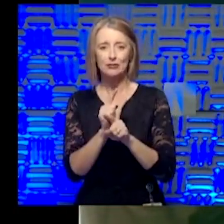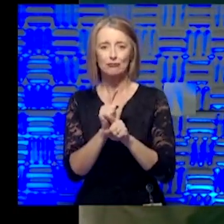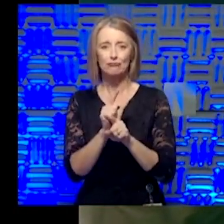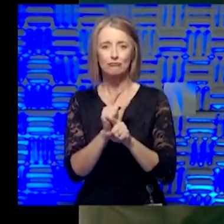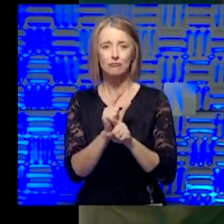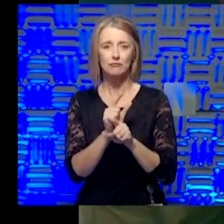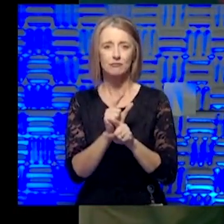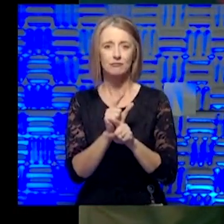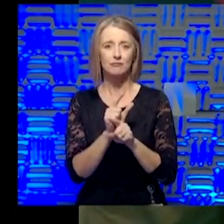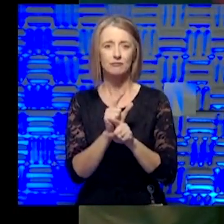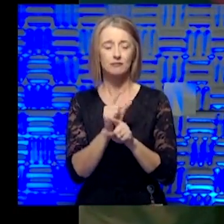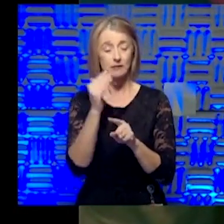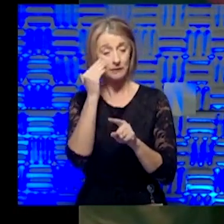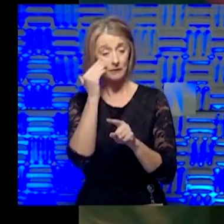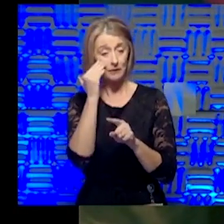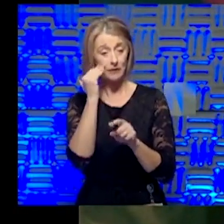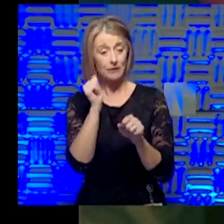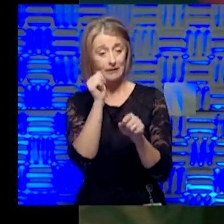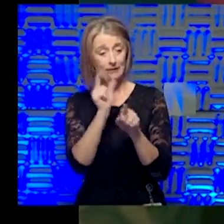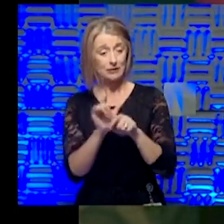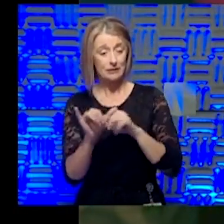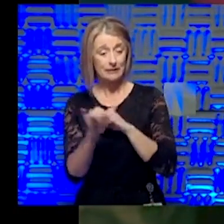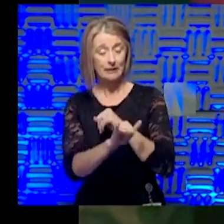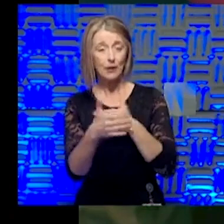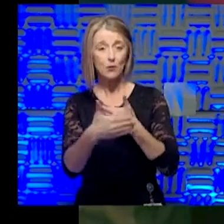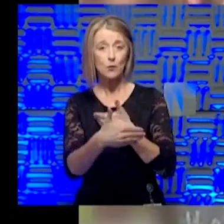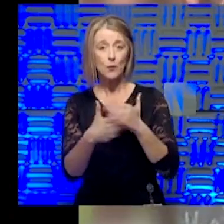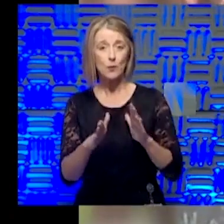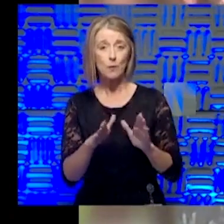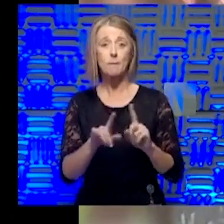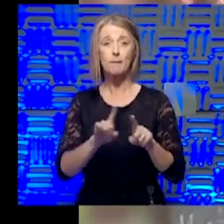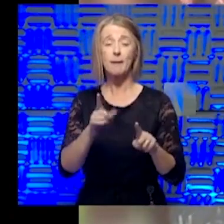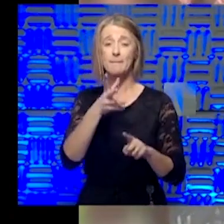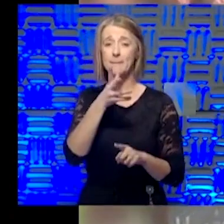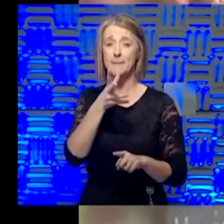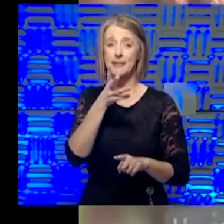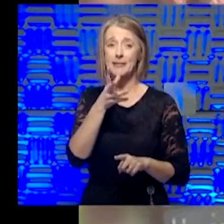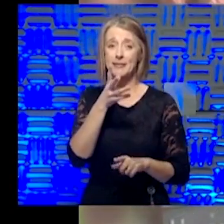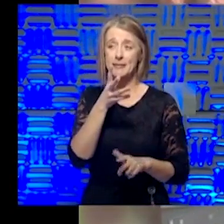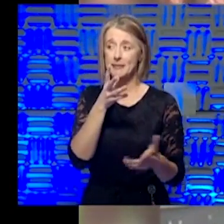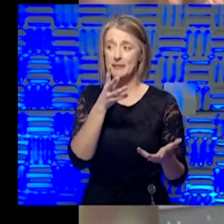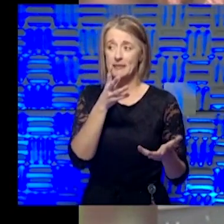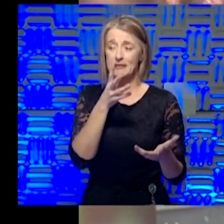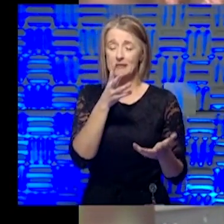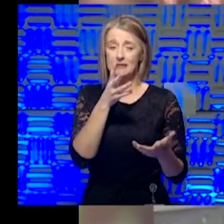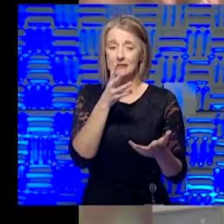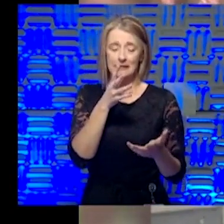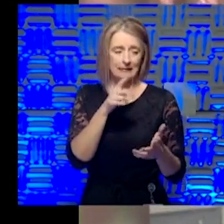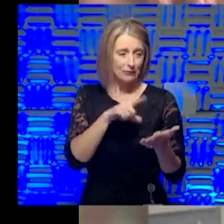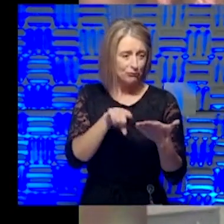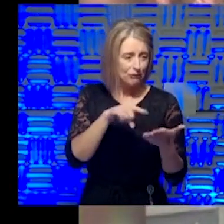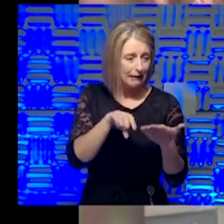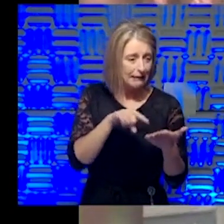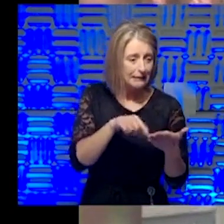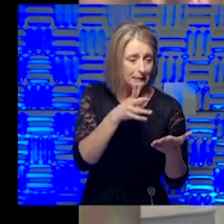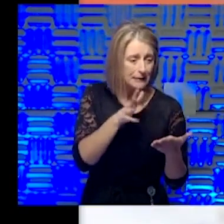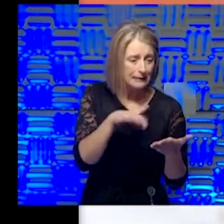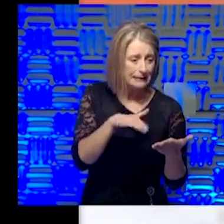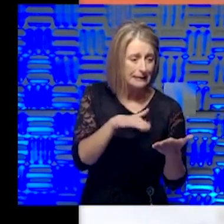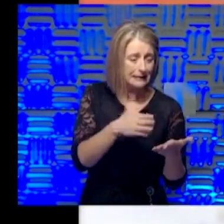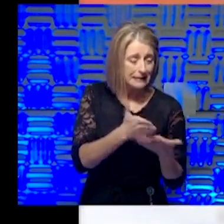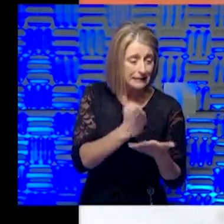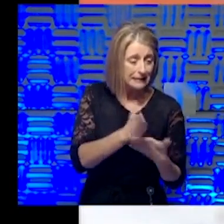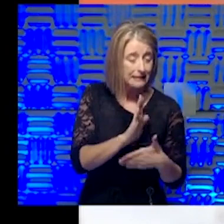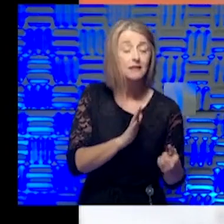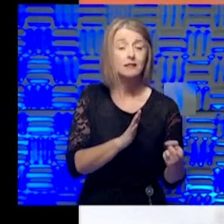to just kind of know that she was in her room. But for my mom, that's somebody I had to check on constantly.